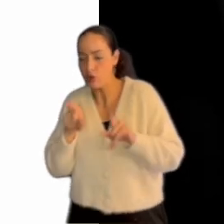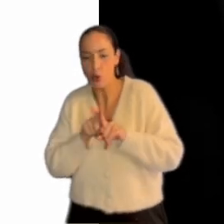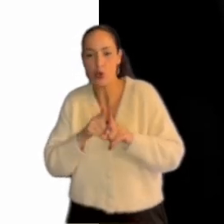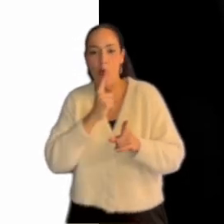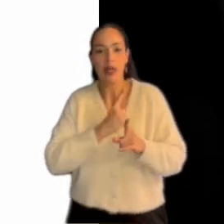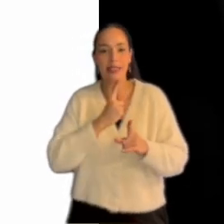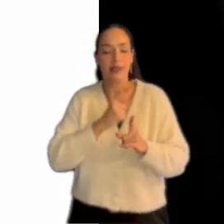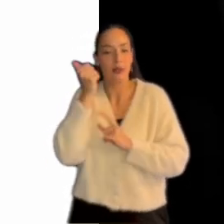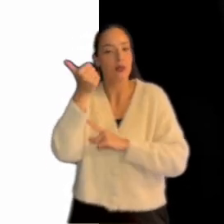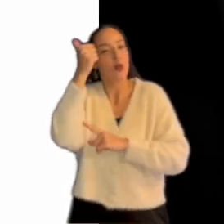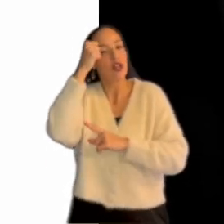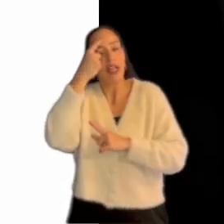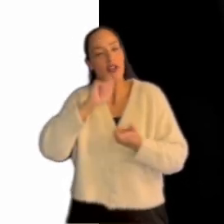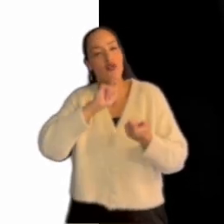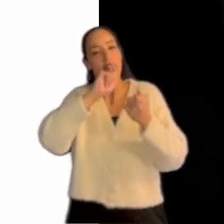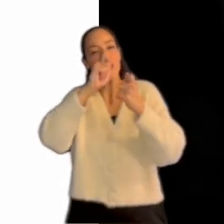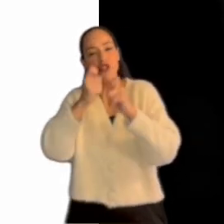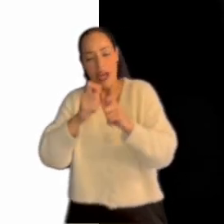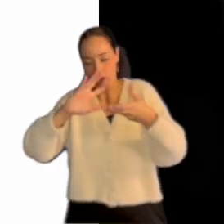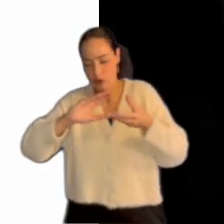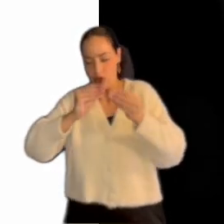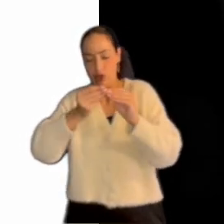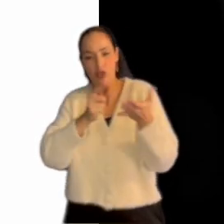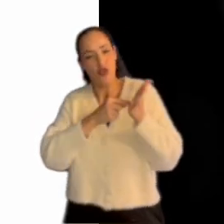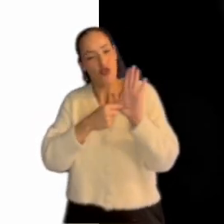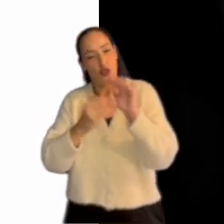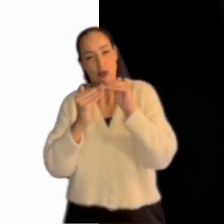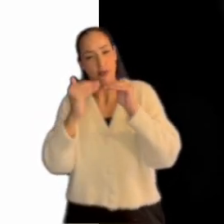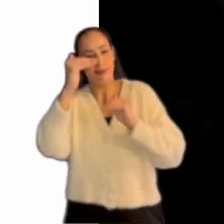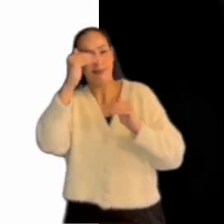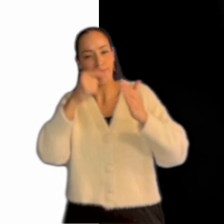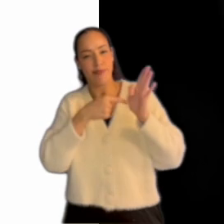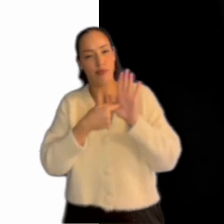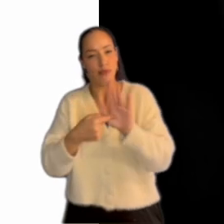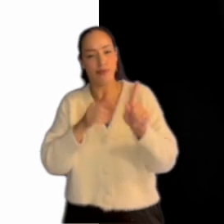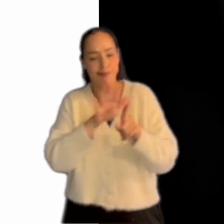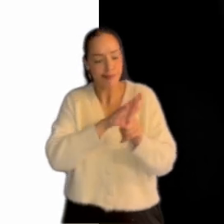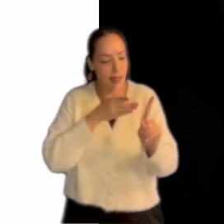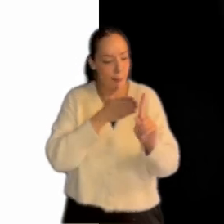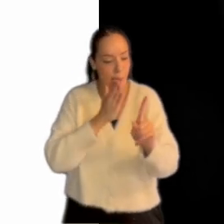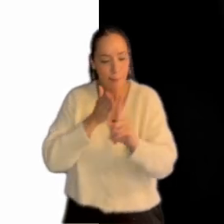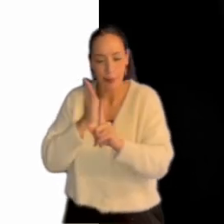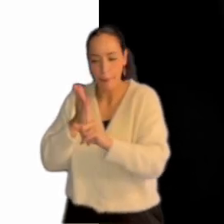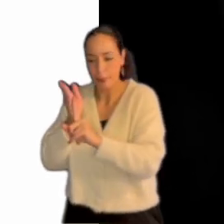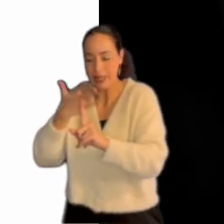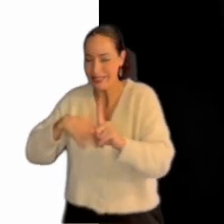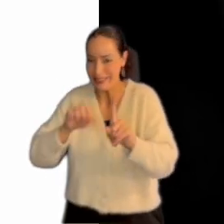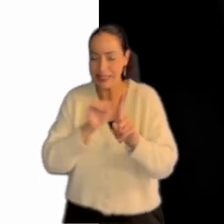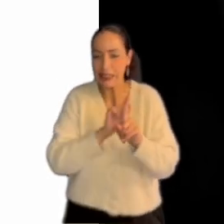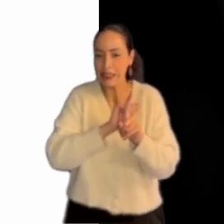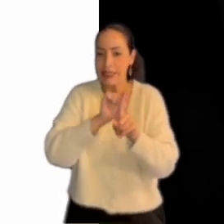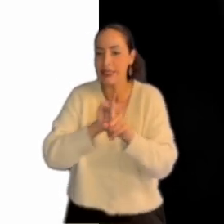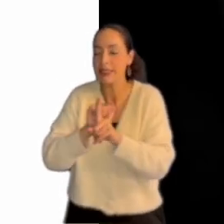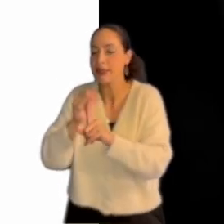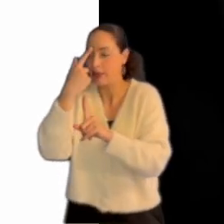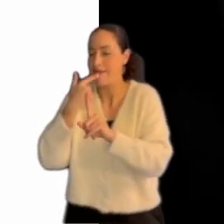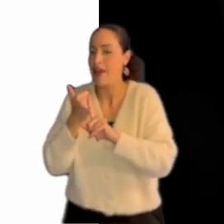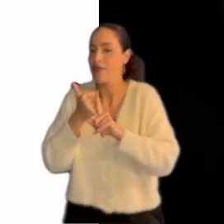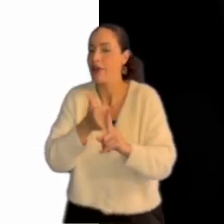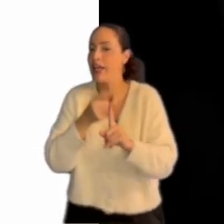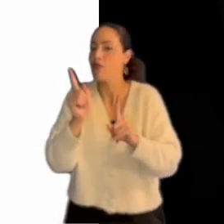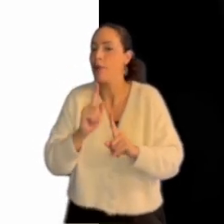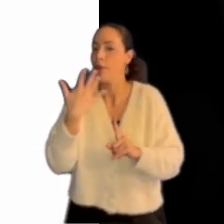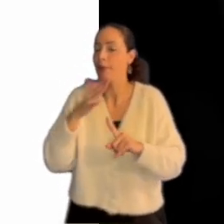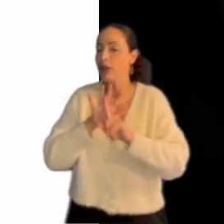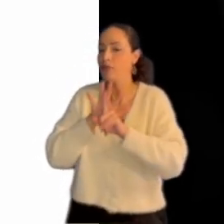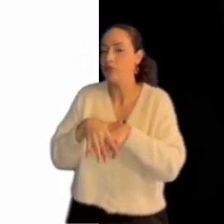challenge practice, and illuminate inequalities and identify areas for improvements. We can advocate and give voice to those who have been oppressed